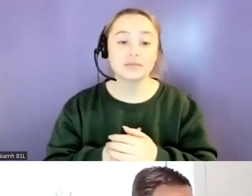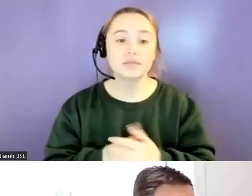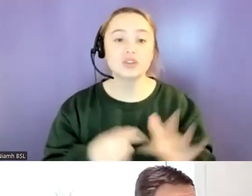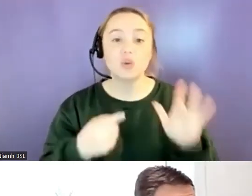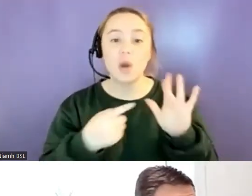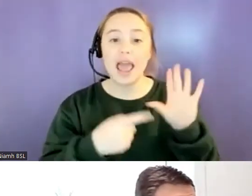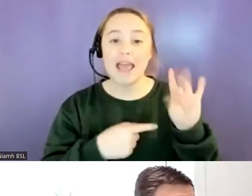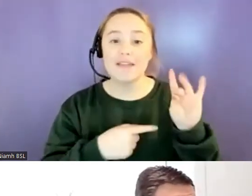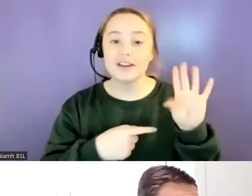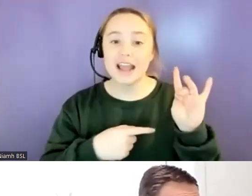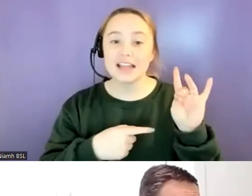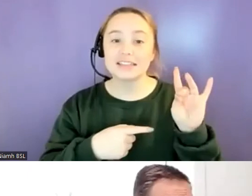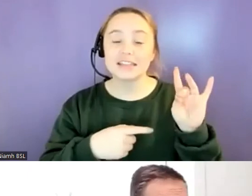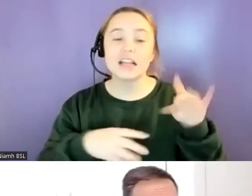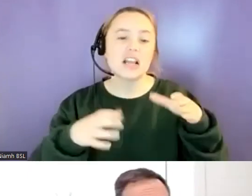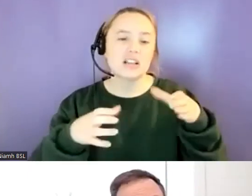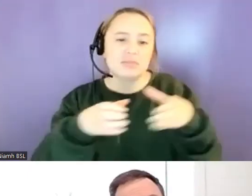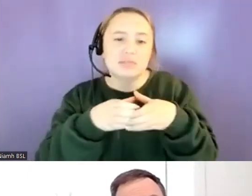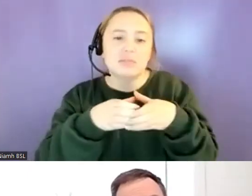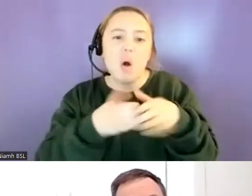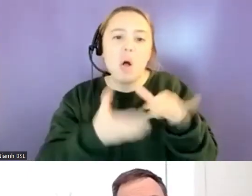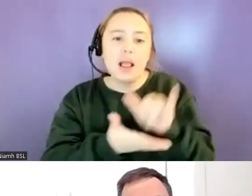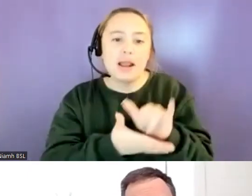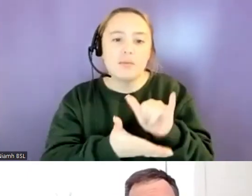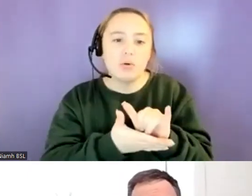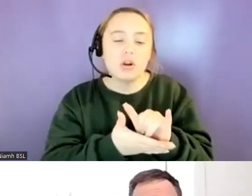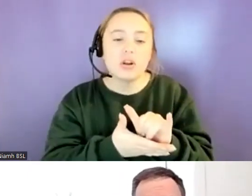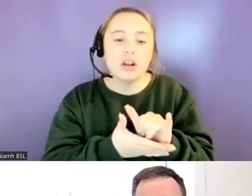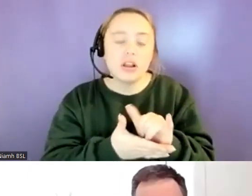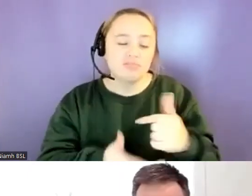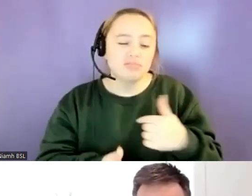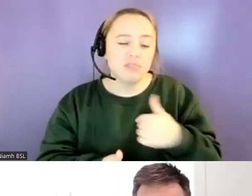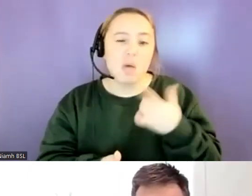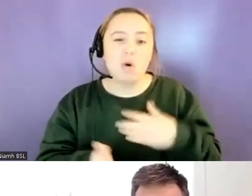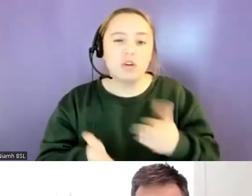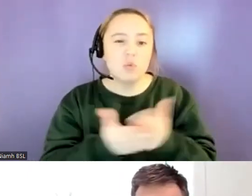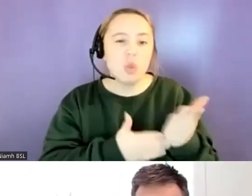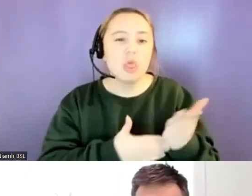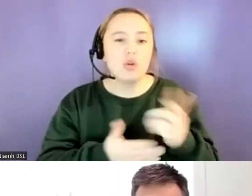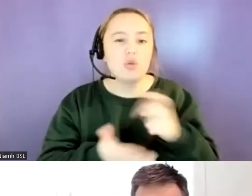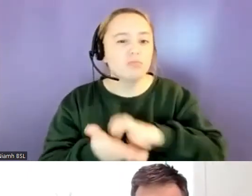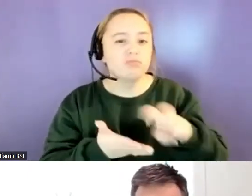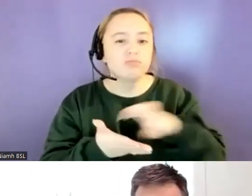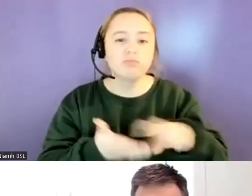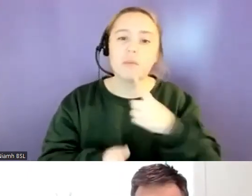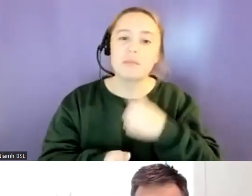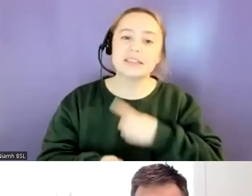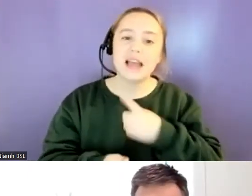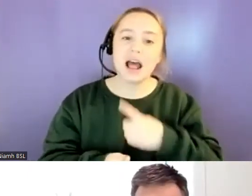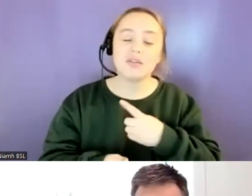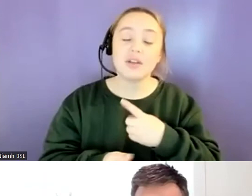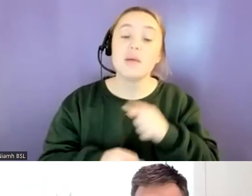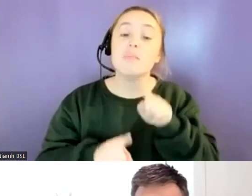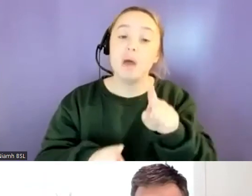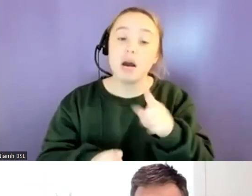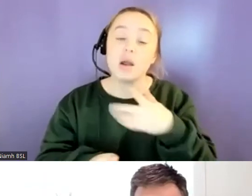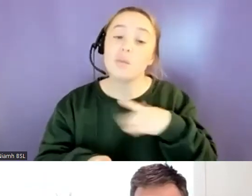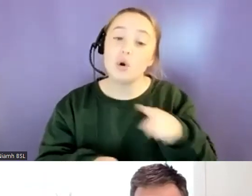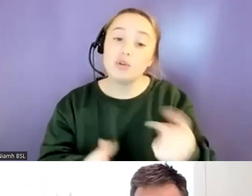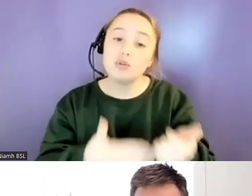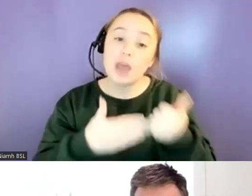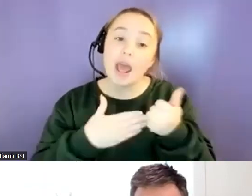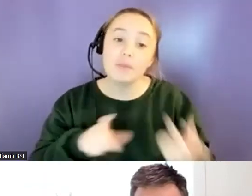small airport, I want to get through all the processes myself independently, and if you can just help me onto the aircraft, then that's absolutely fine